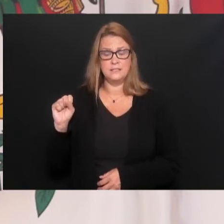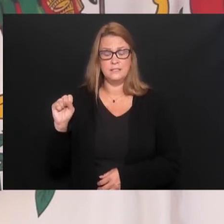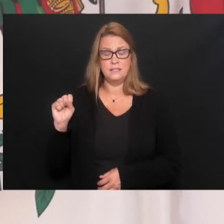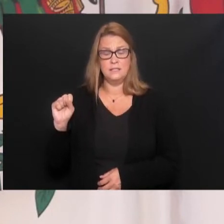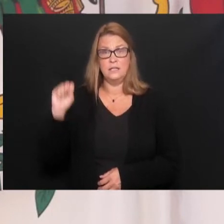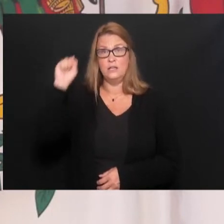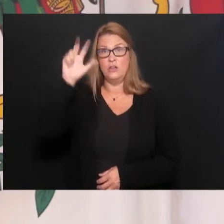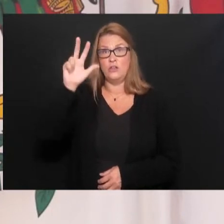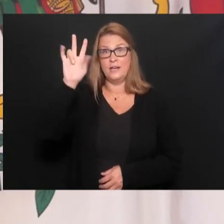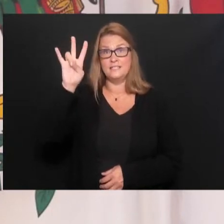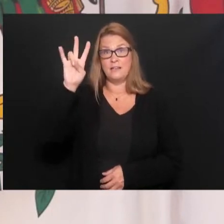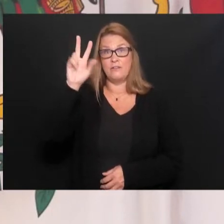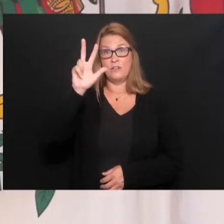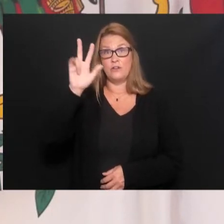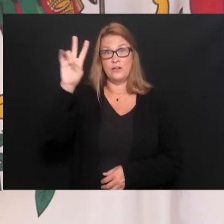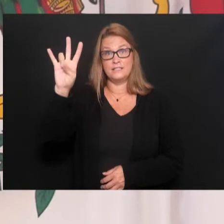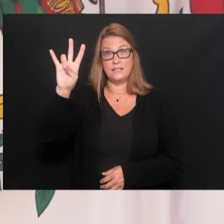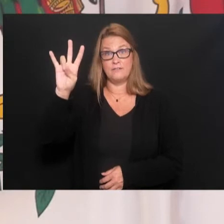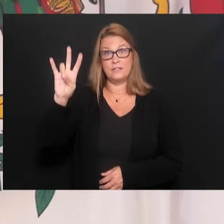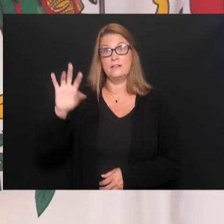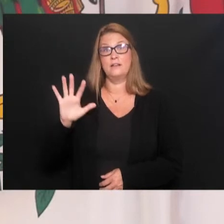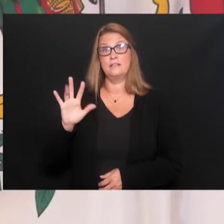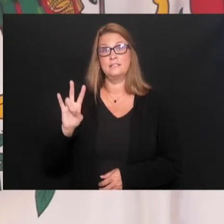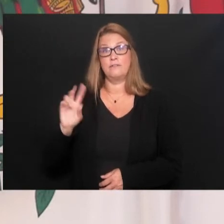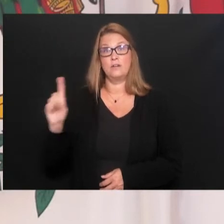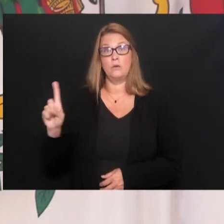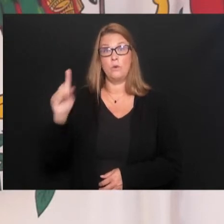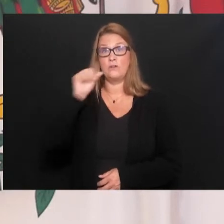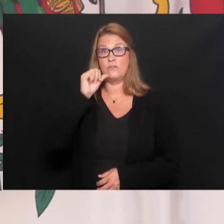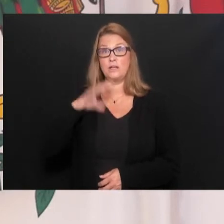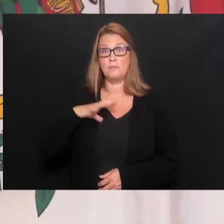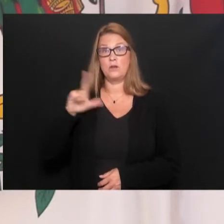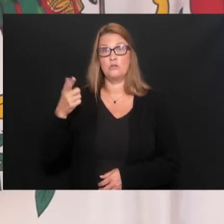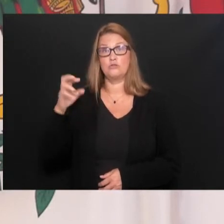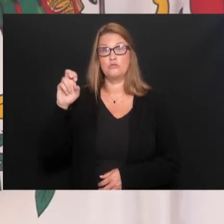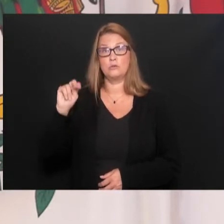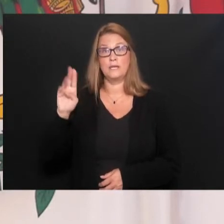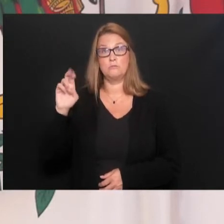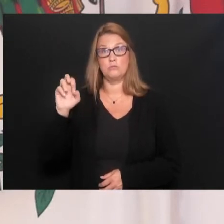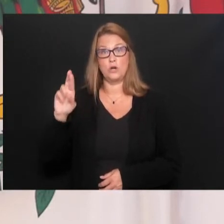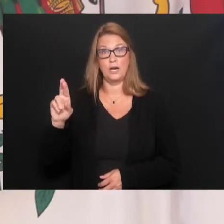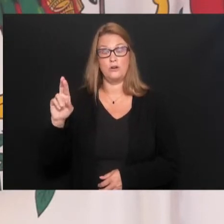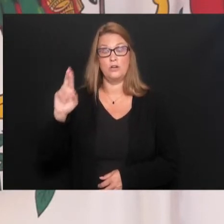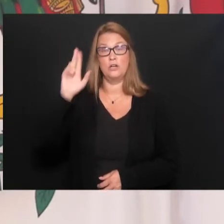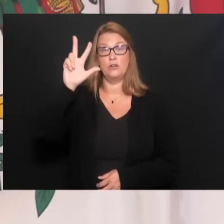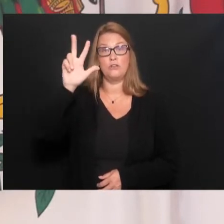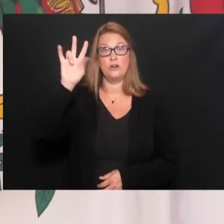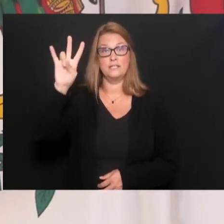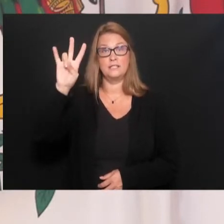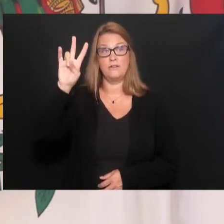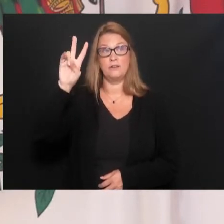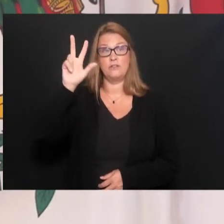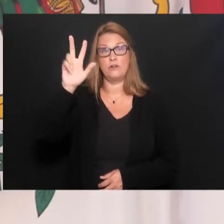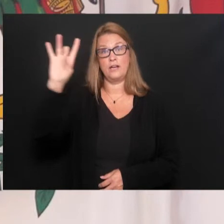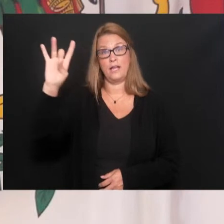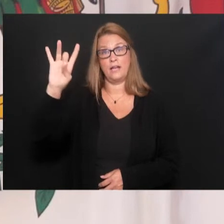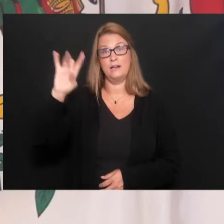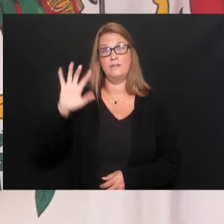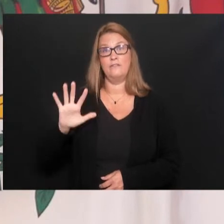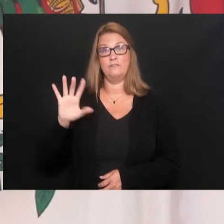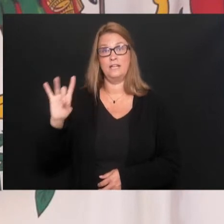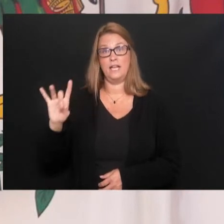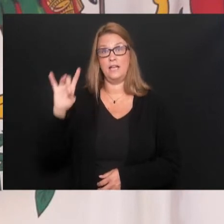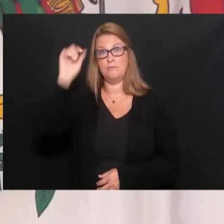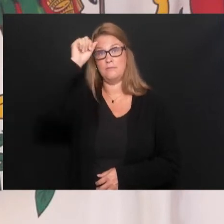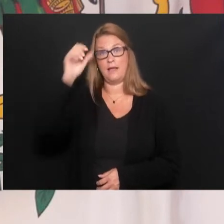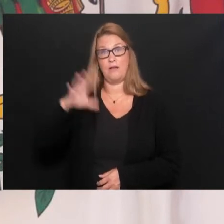The 3,737th death, a 71-year-old female from Greenbrier County. The 3,738th death, a 58-year-old